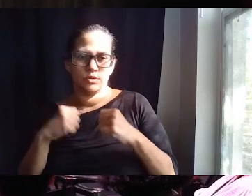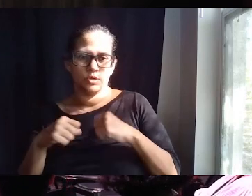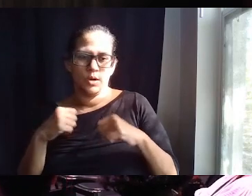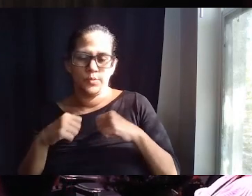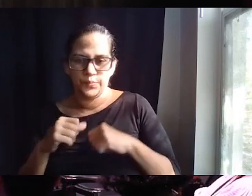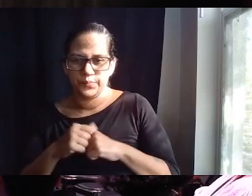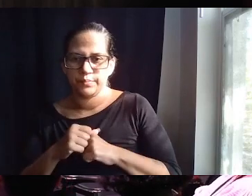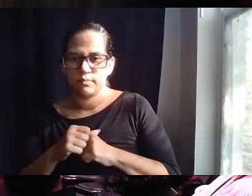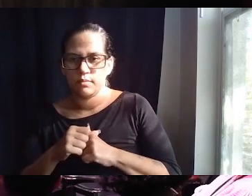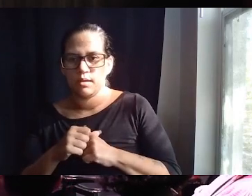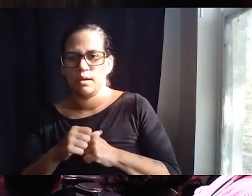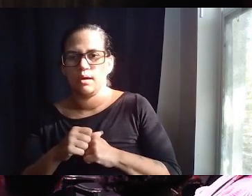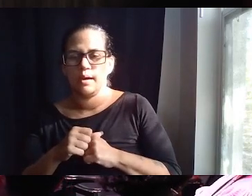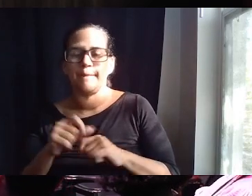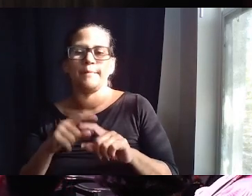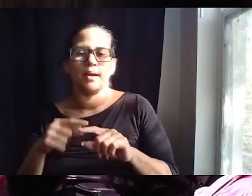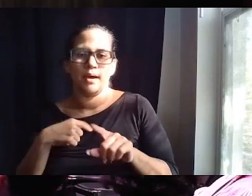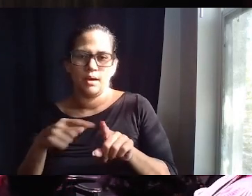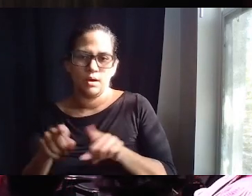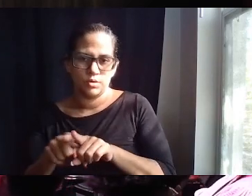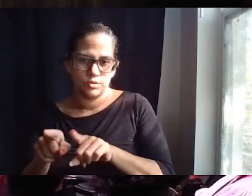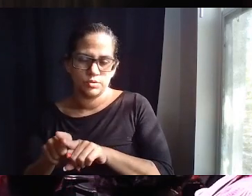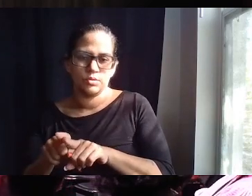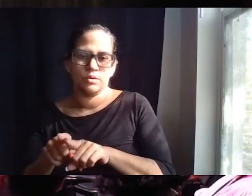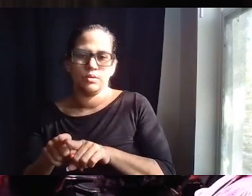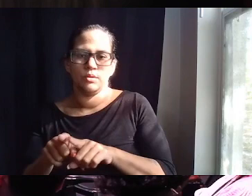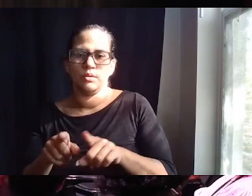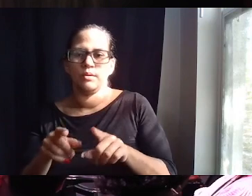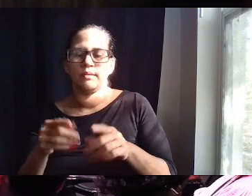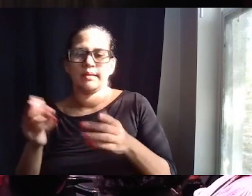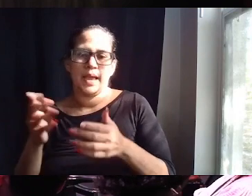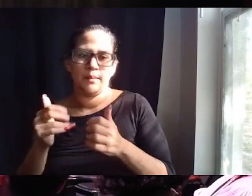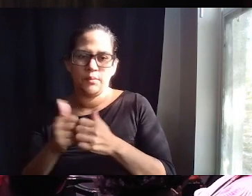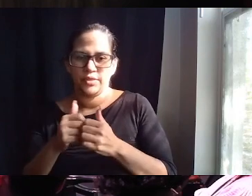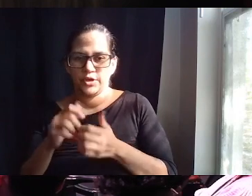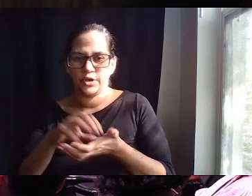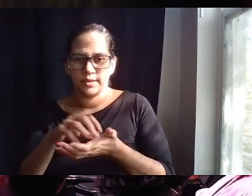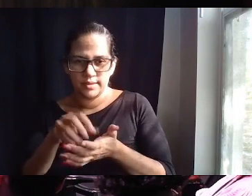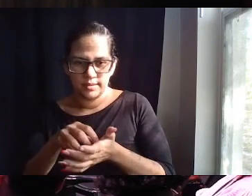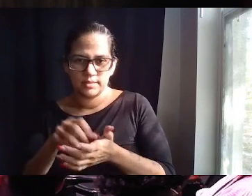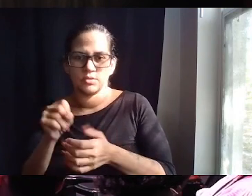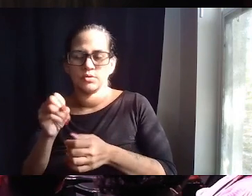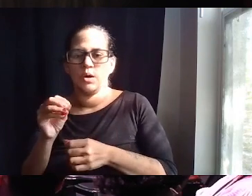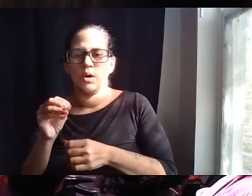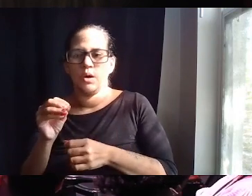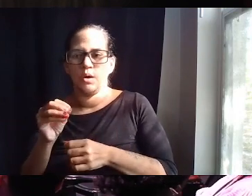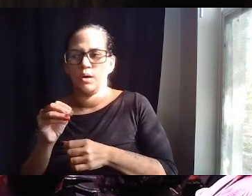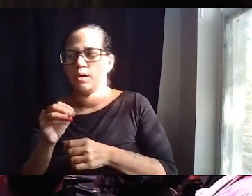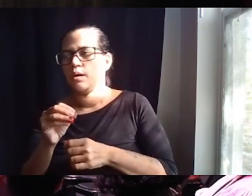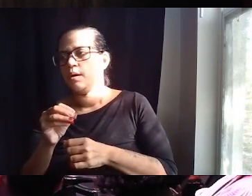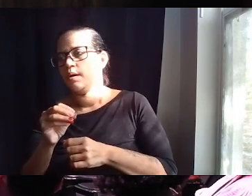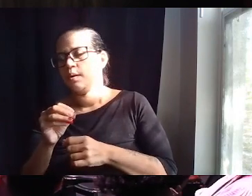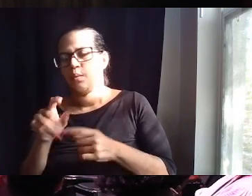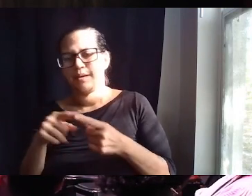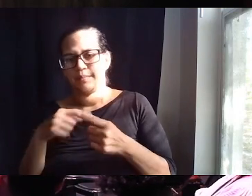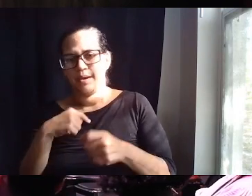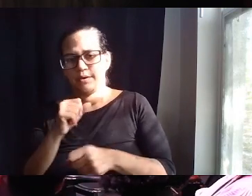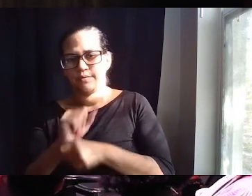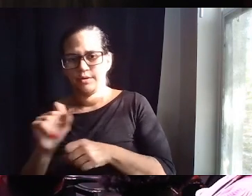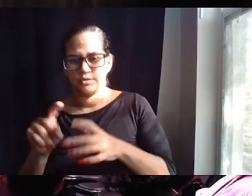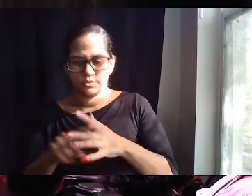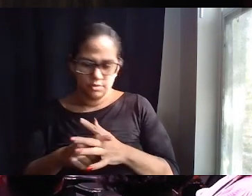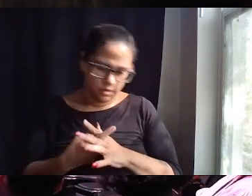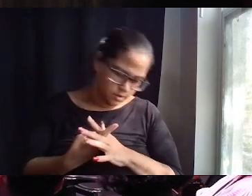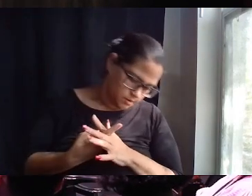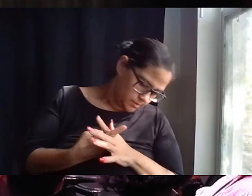But I asked for payment in cookies. So when did my career start? When the maids and gypsies that I played